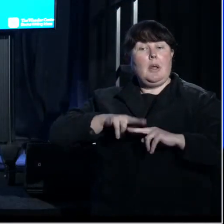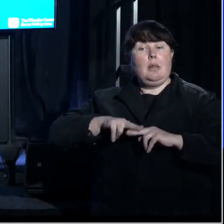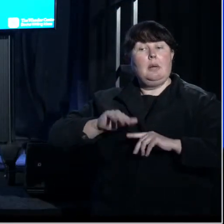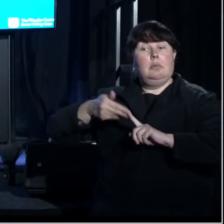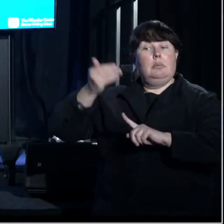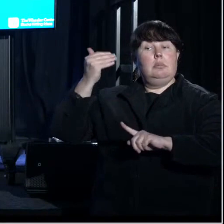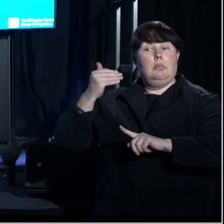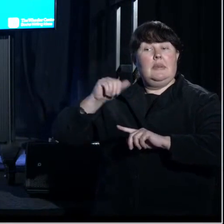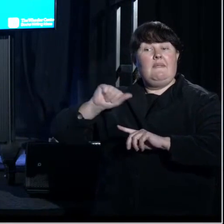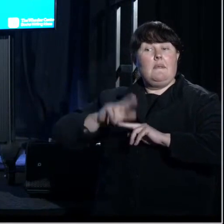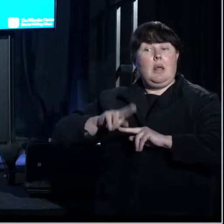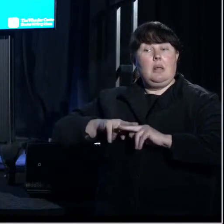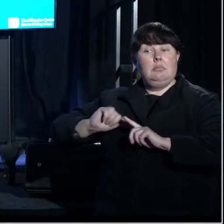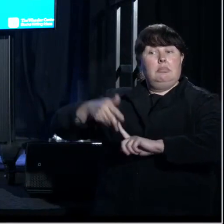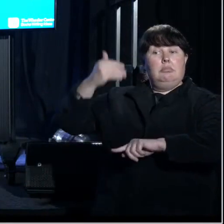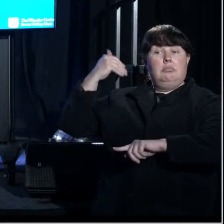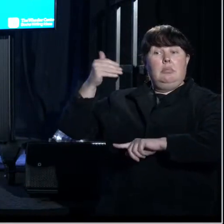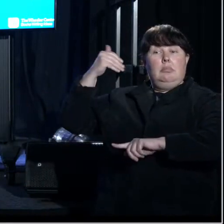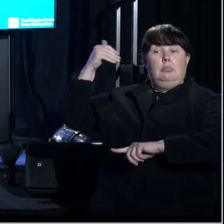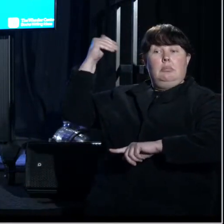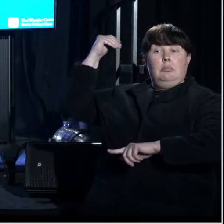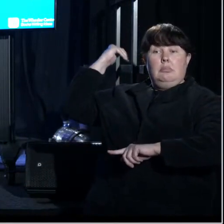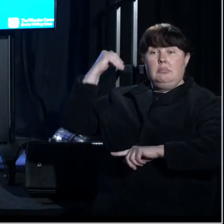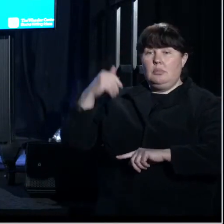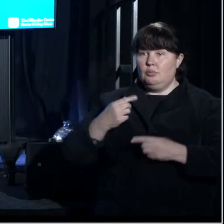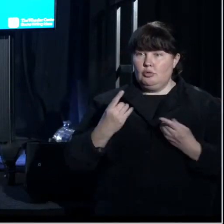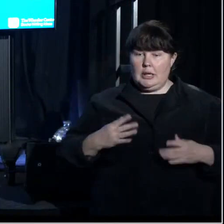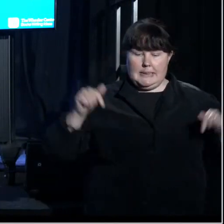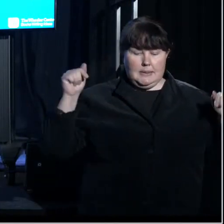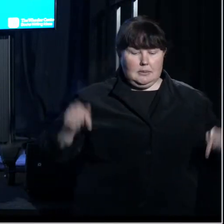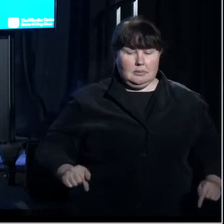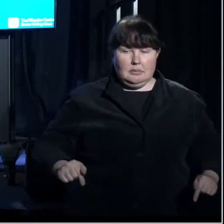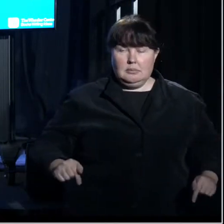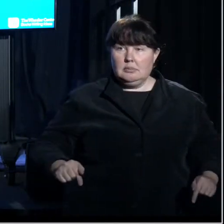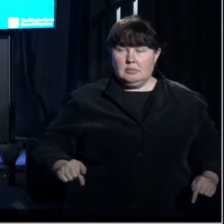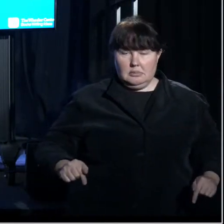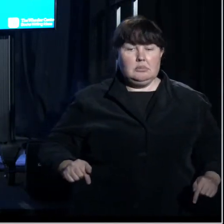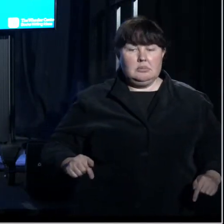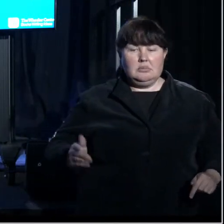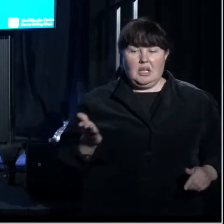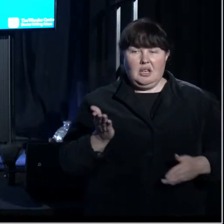already, carved and divided. So,